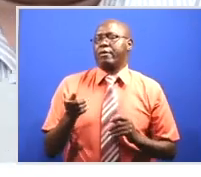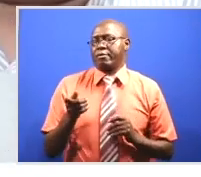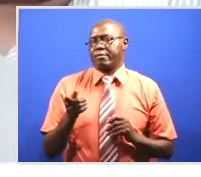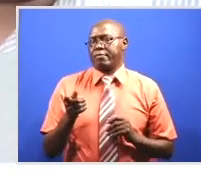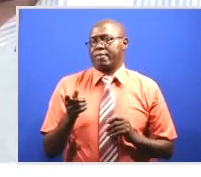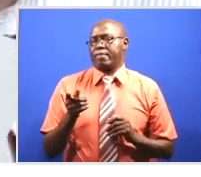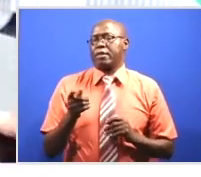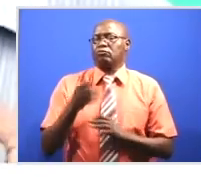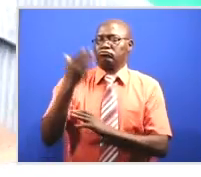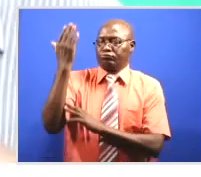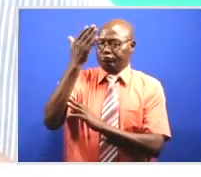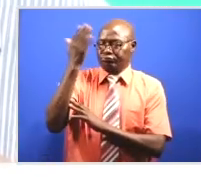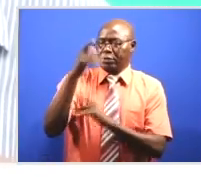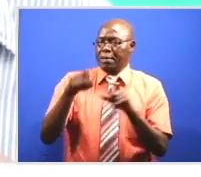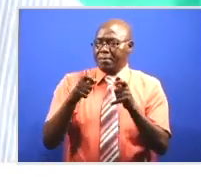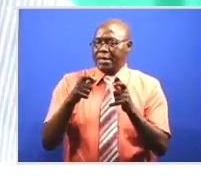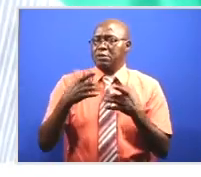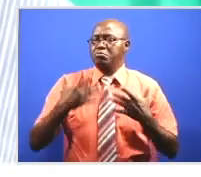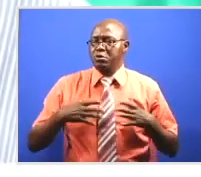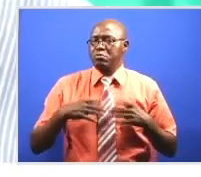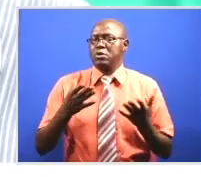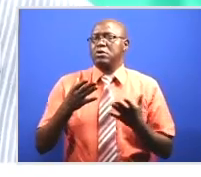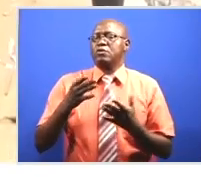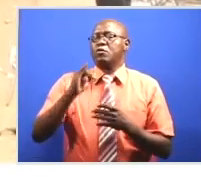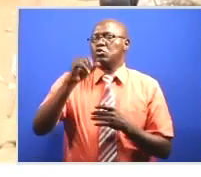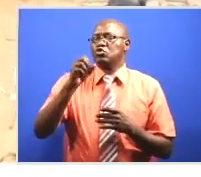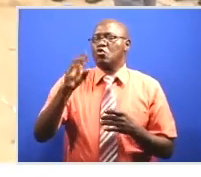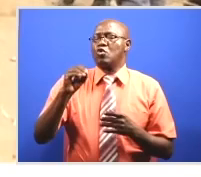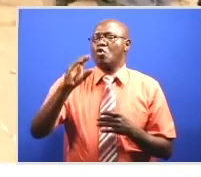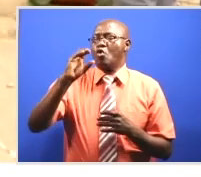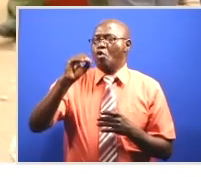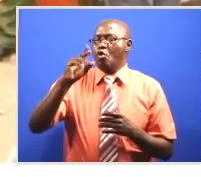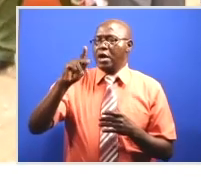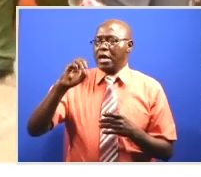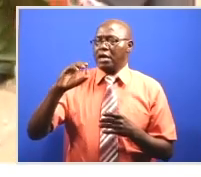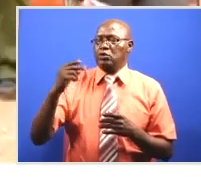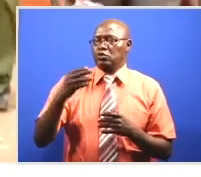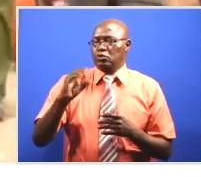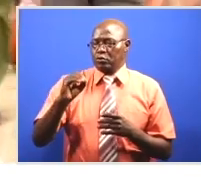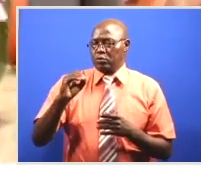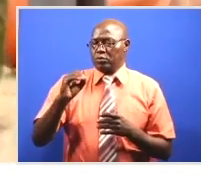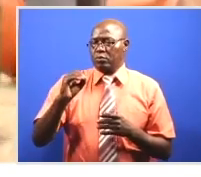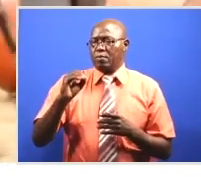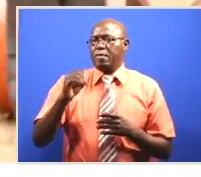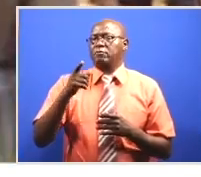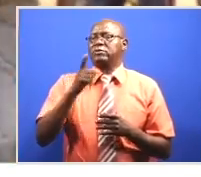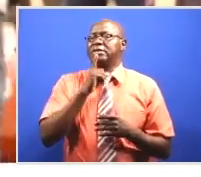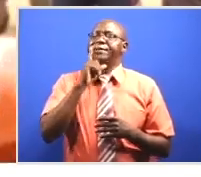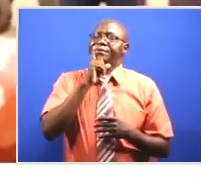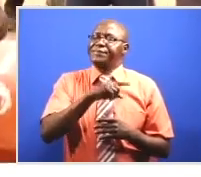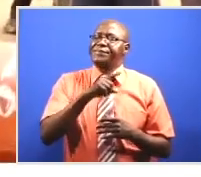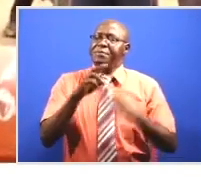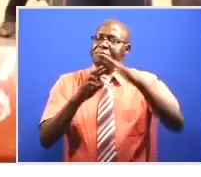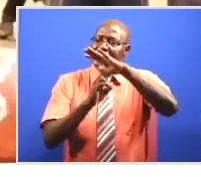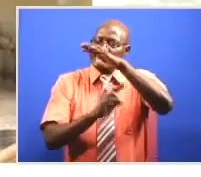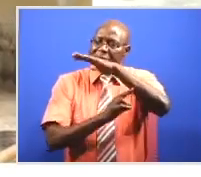Addressing the press, the residents, led by George Okecho Kumu, blamed local authorities for failing to push for the completion of the bridge across